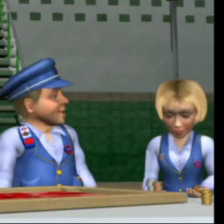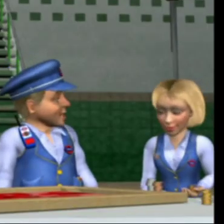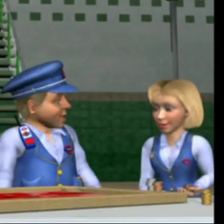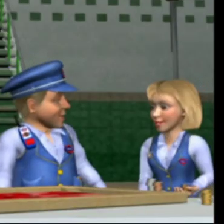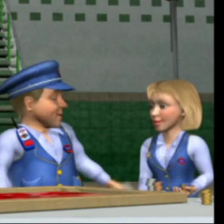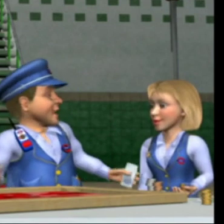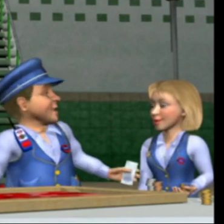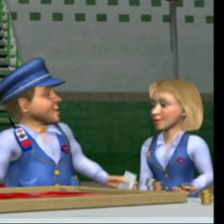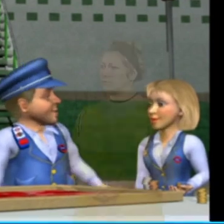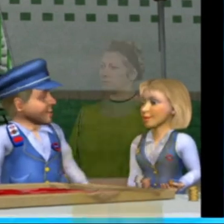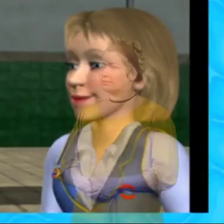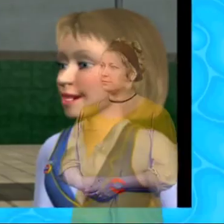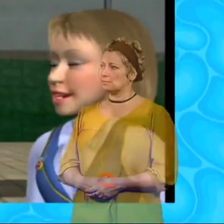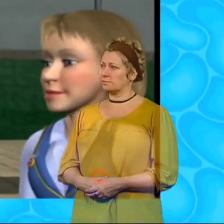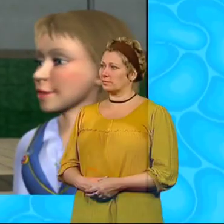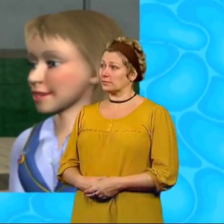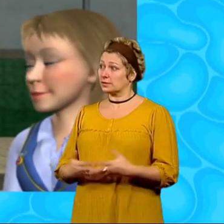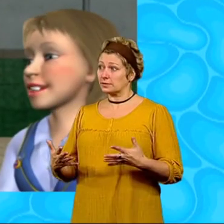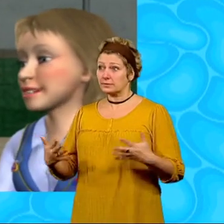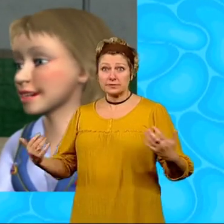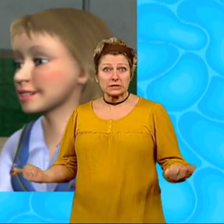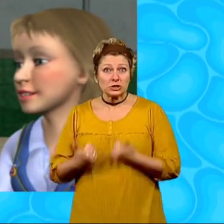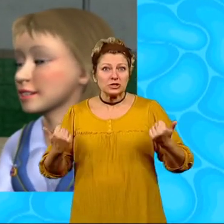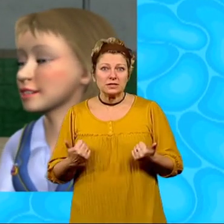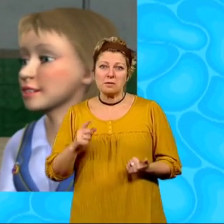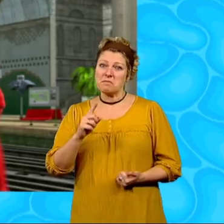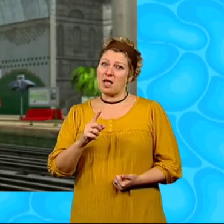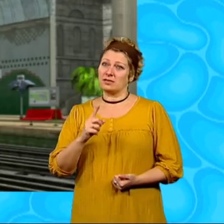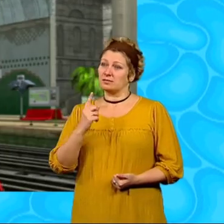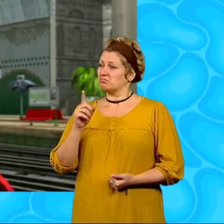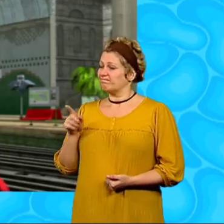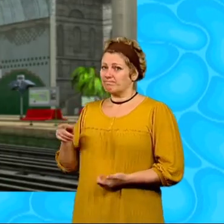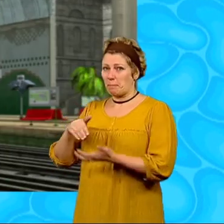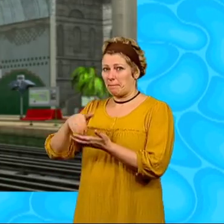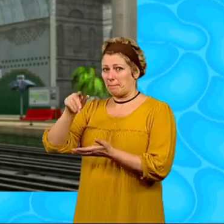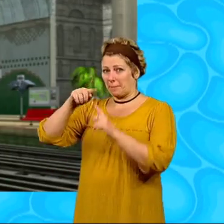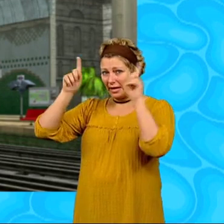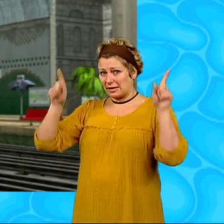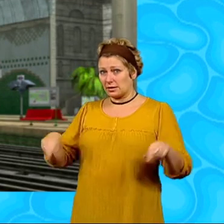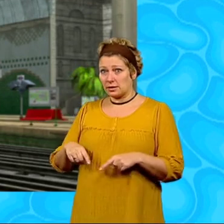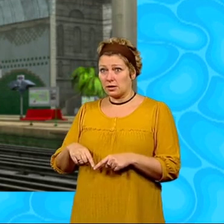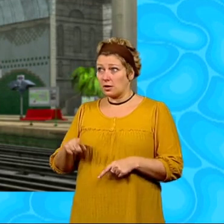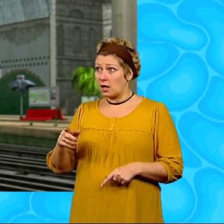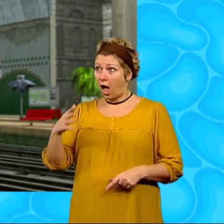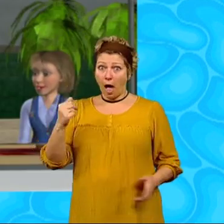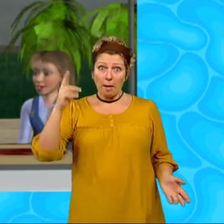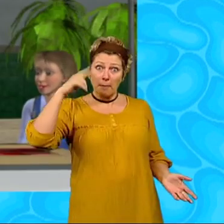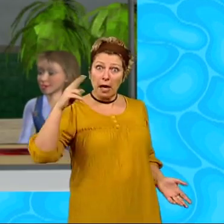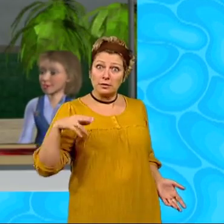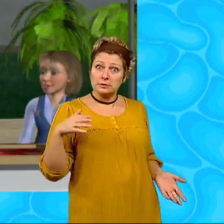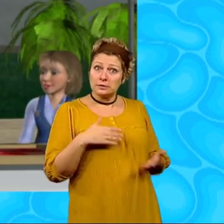Is that the lot, Millie? Everything but the painting. Did you say you had a painting for sale?